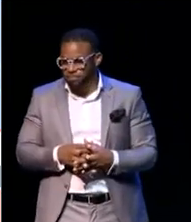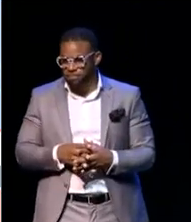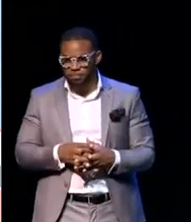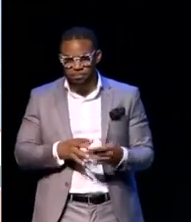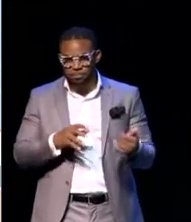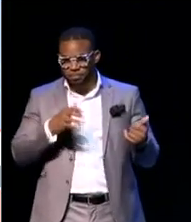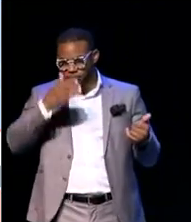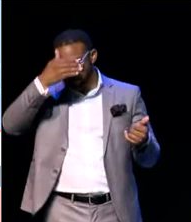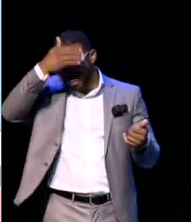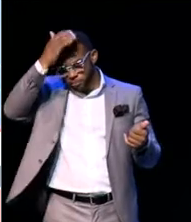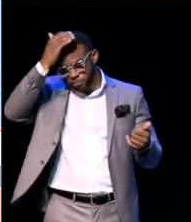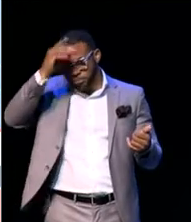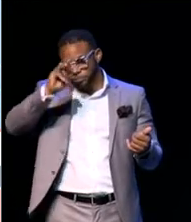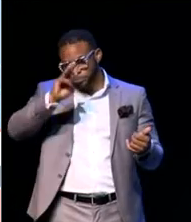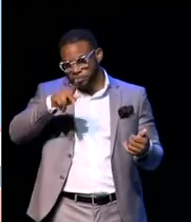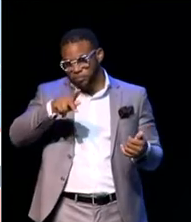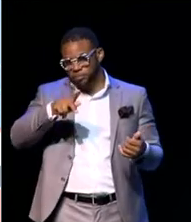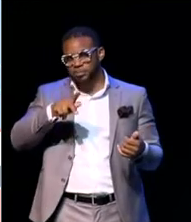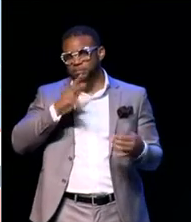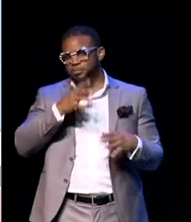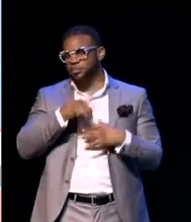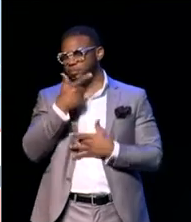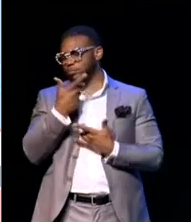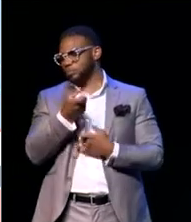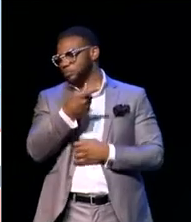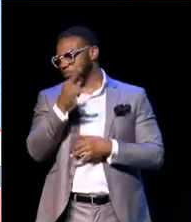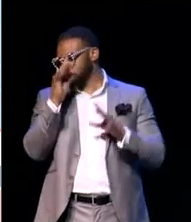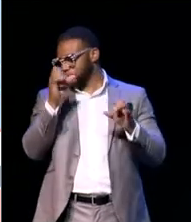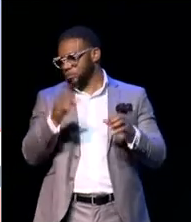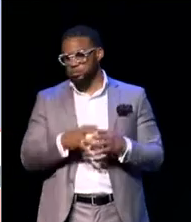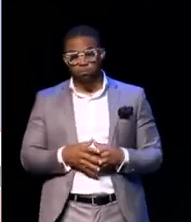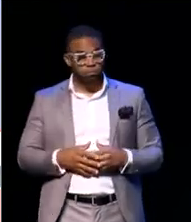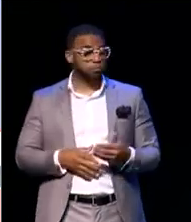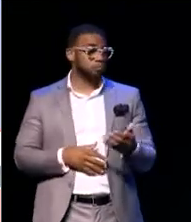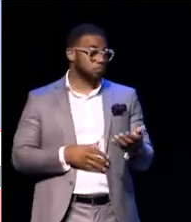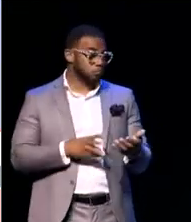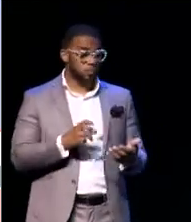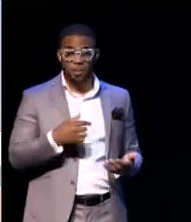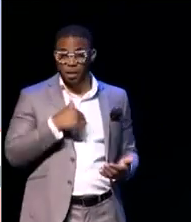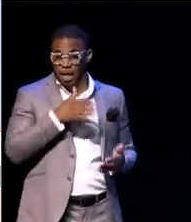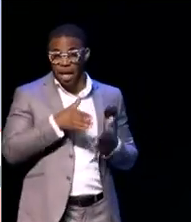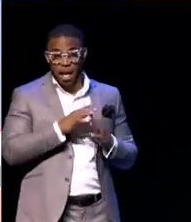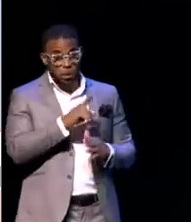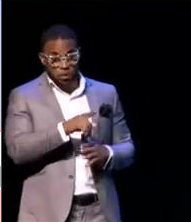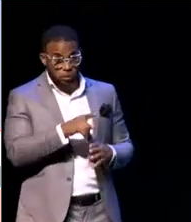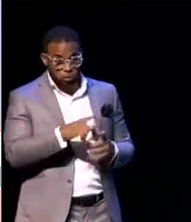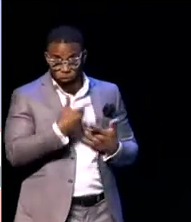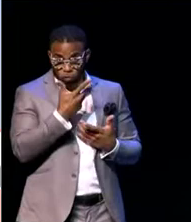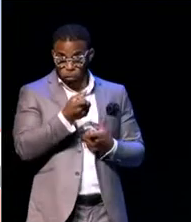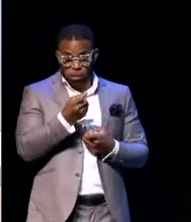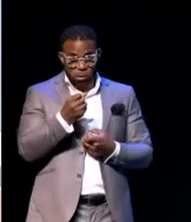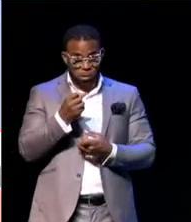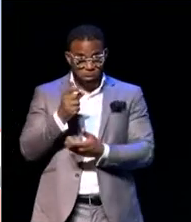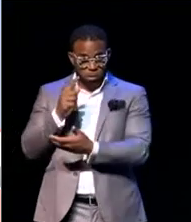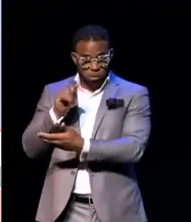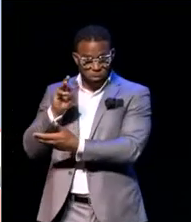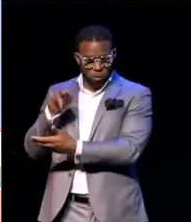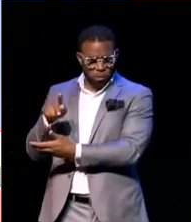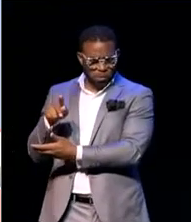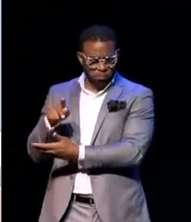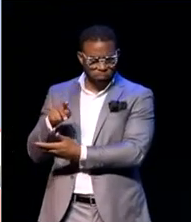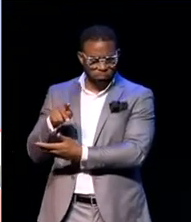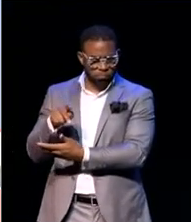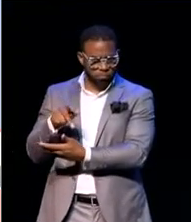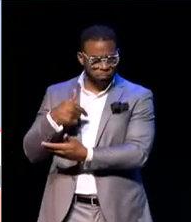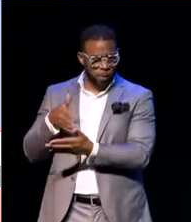Donald Trump was involved and I don't trust Donald Trump? Well, we're not asking you to trust Donald Trump. I